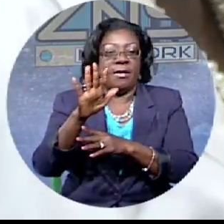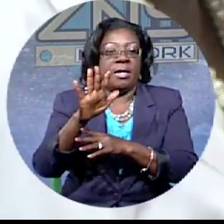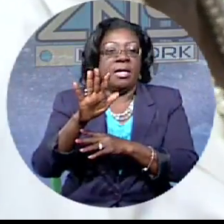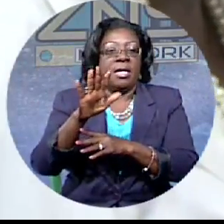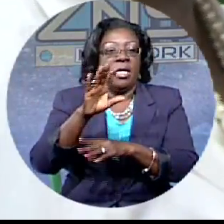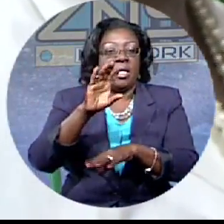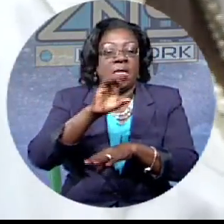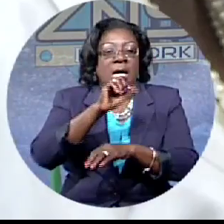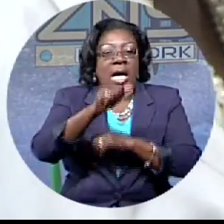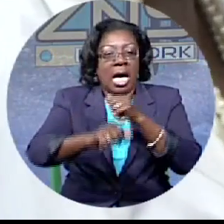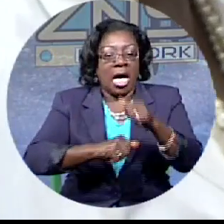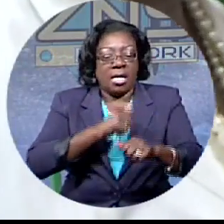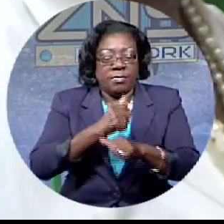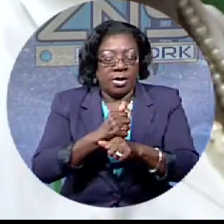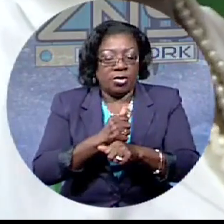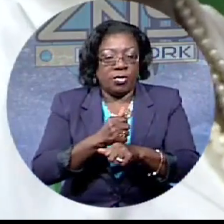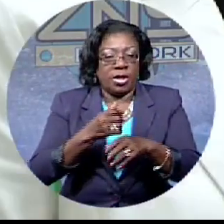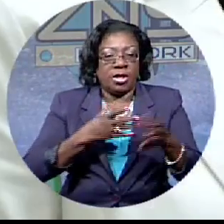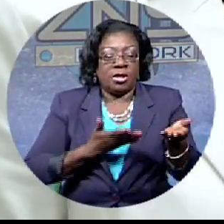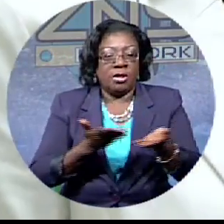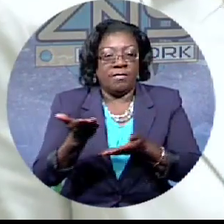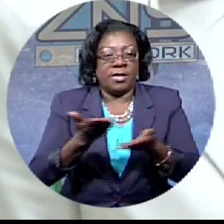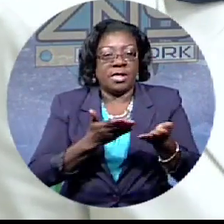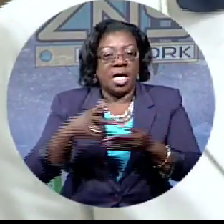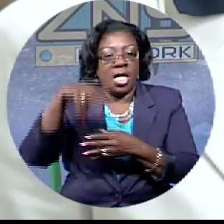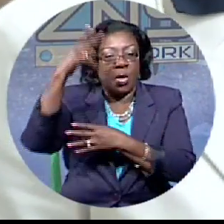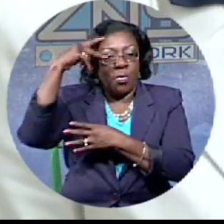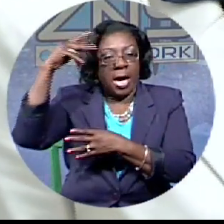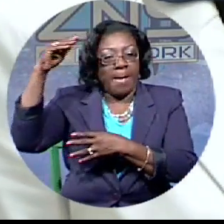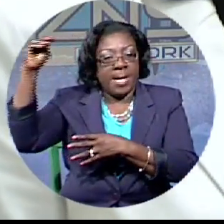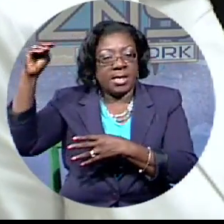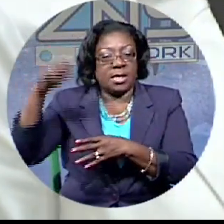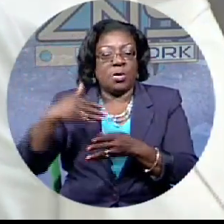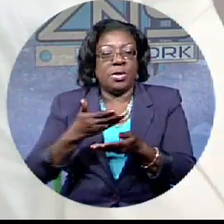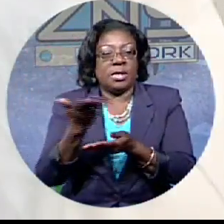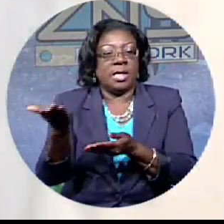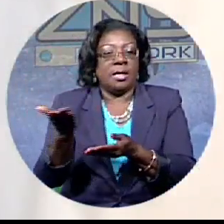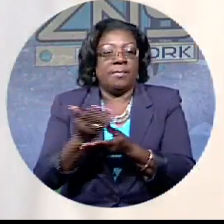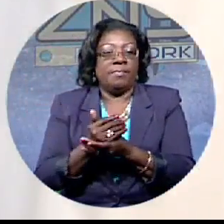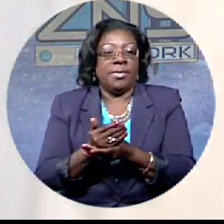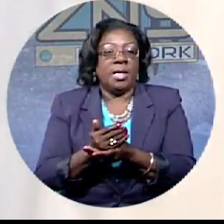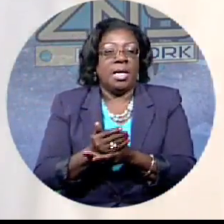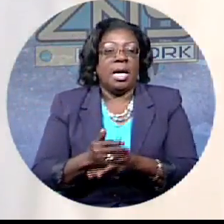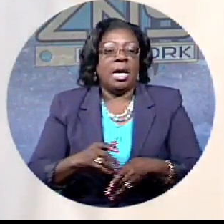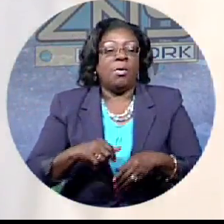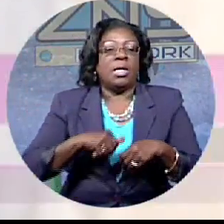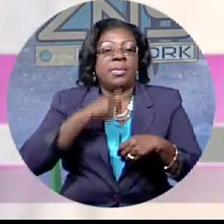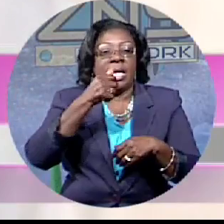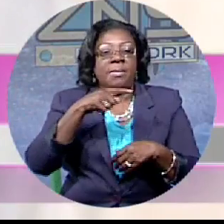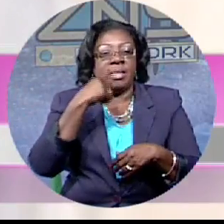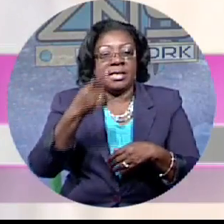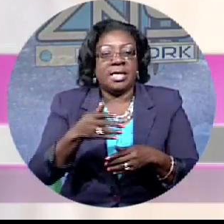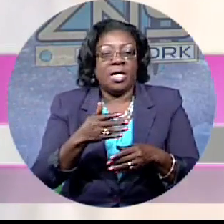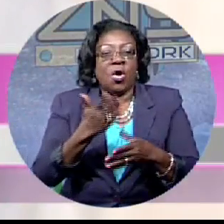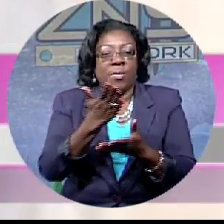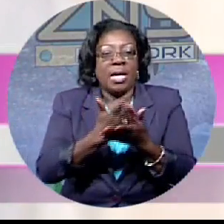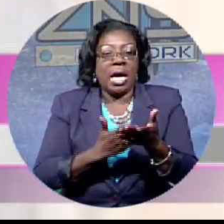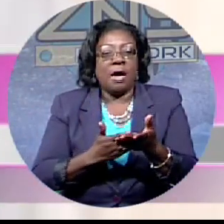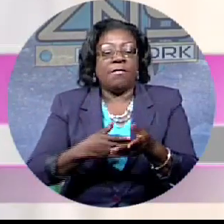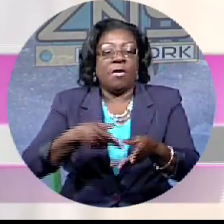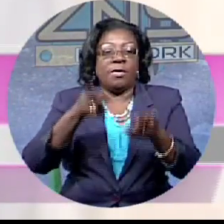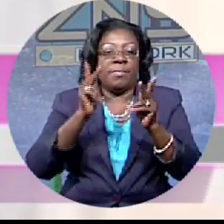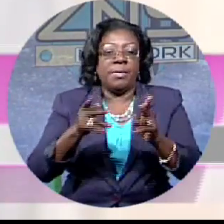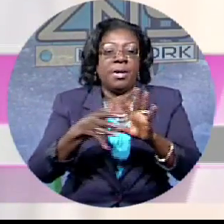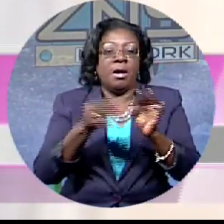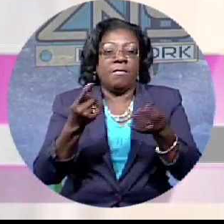Minister the Right Honourable Perry Christie was on hand for the service. I just want to be able to say on behalf of the people of the Commonwealth